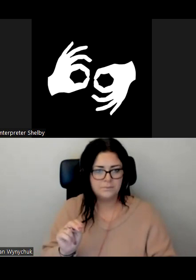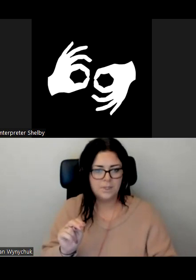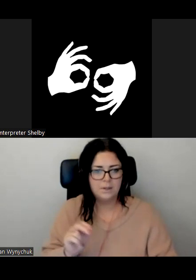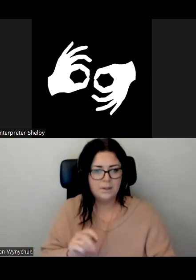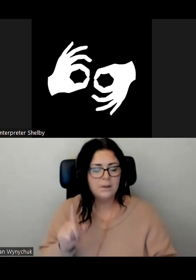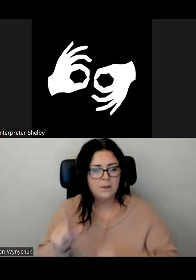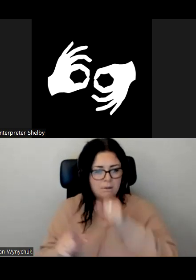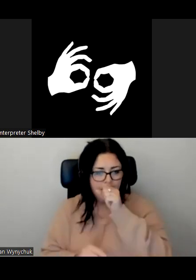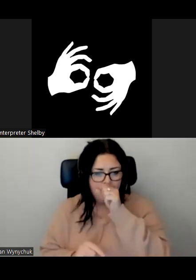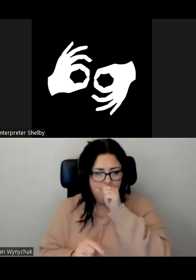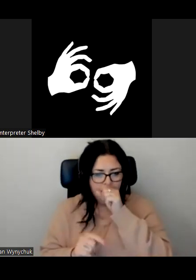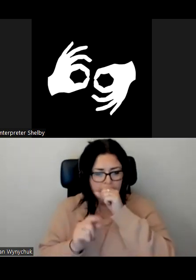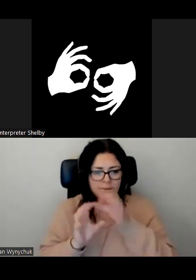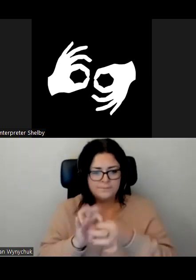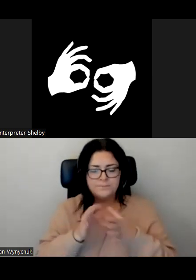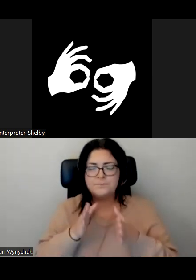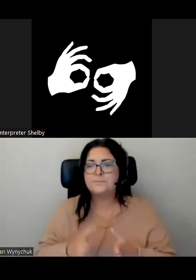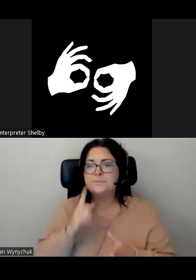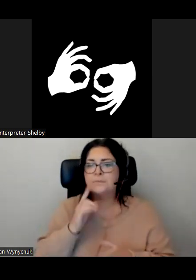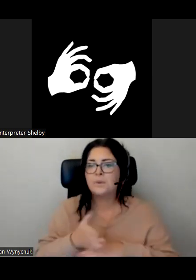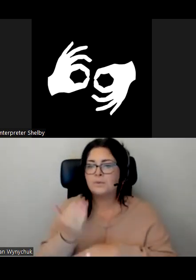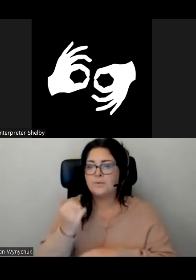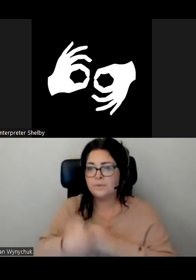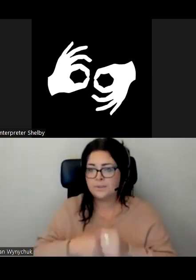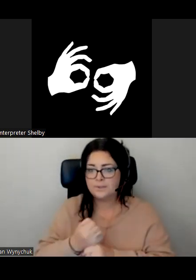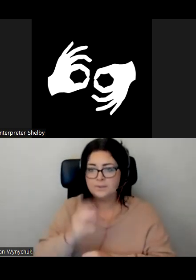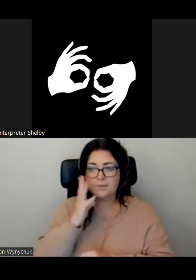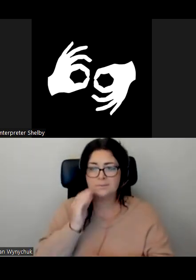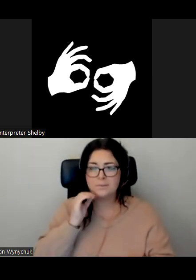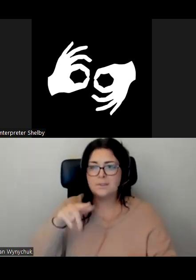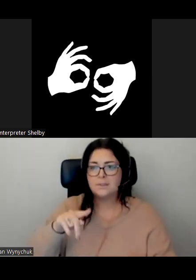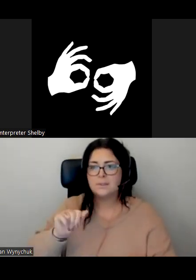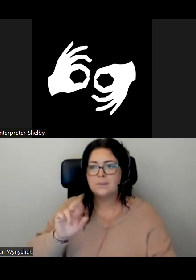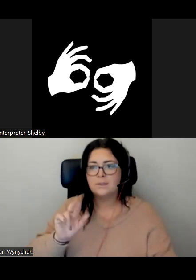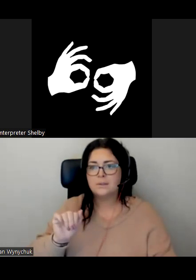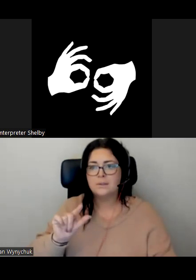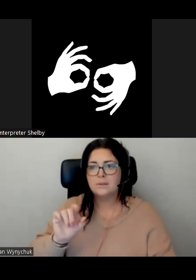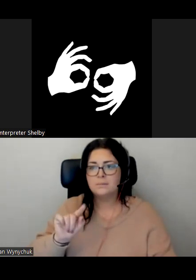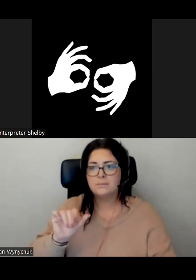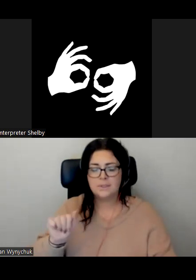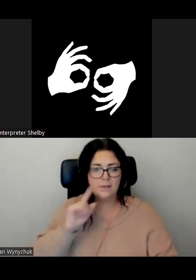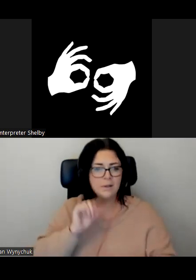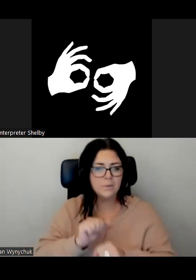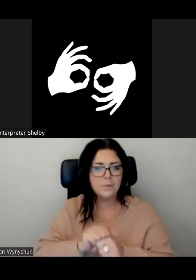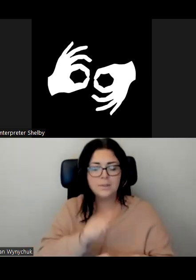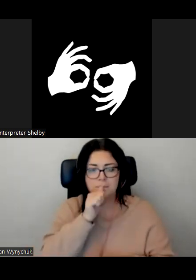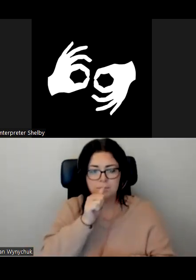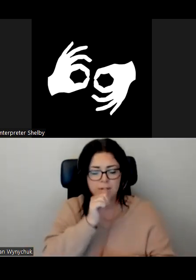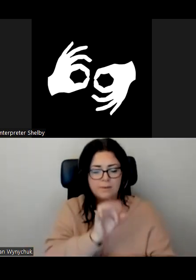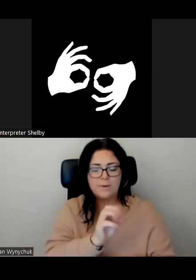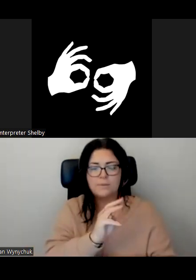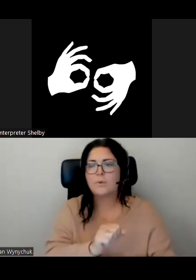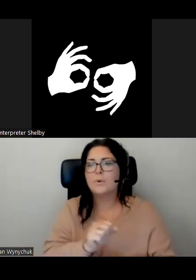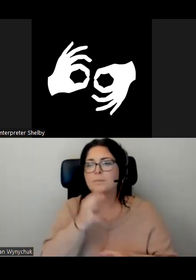coordinator with over 15 years experience as a paralegal and has worked with the private firms, legal aid, the courts, and